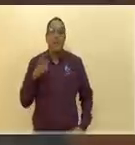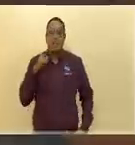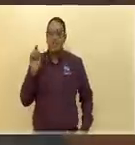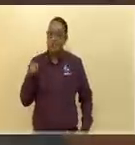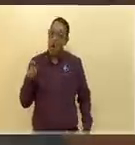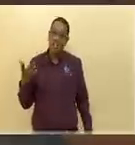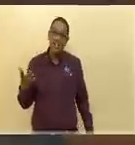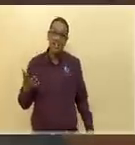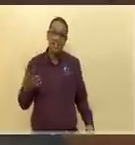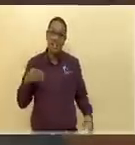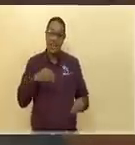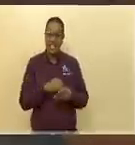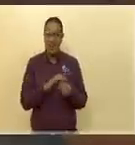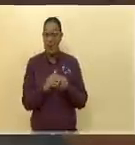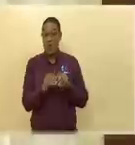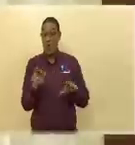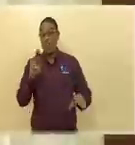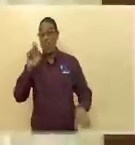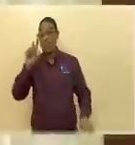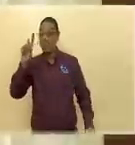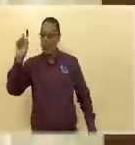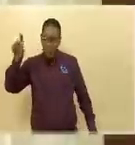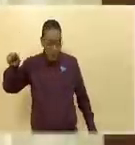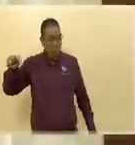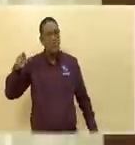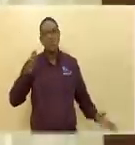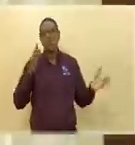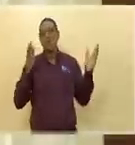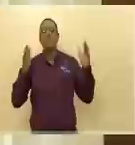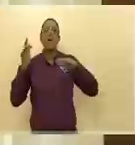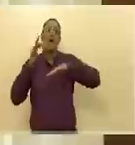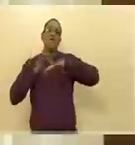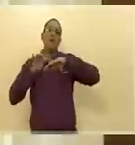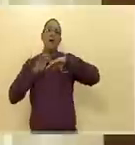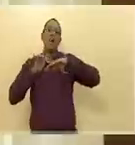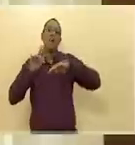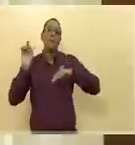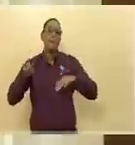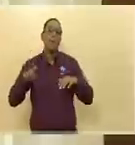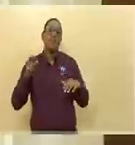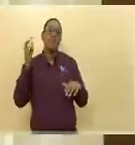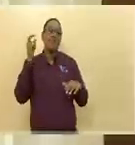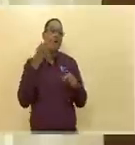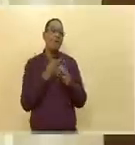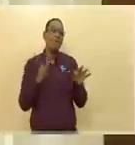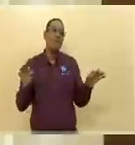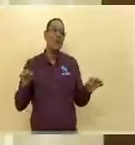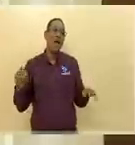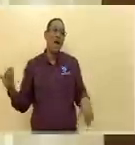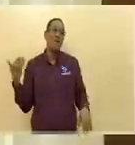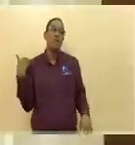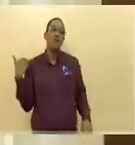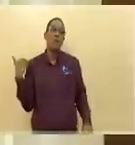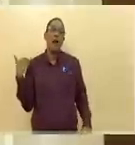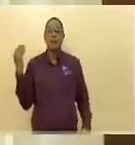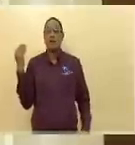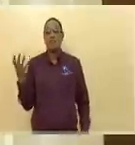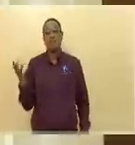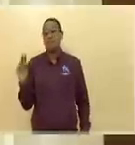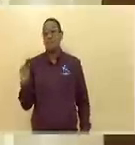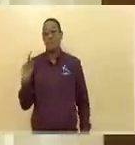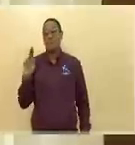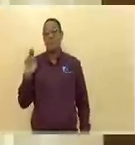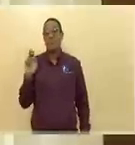pandemic, the RGD, to make the services available, oftentimes free of cost. And I'm reminded that the